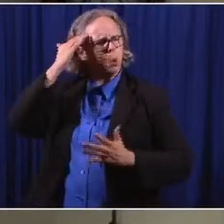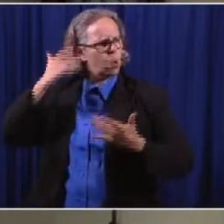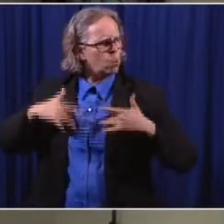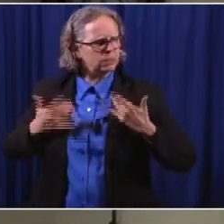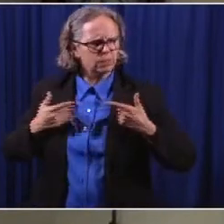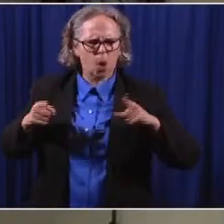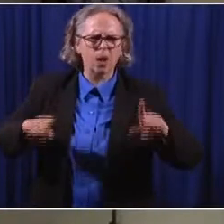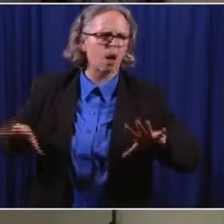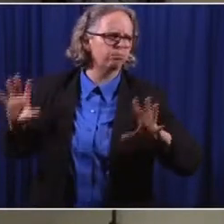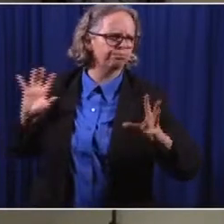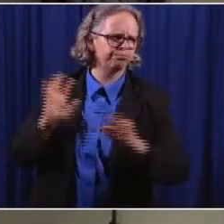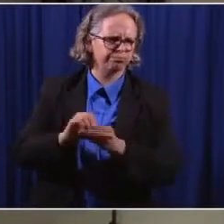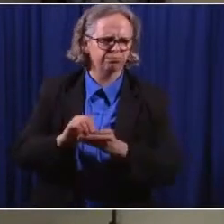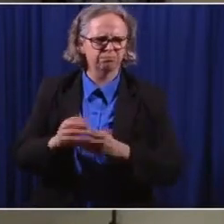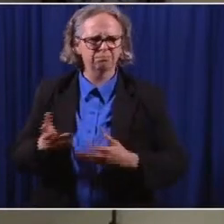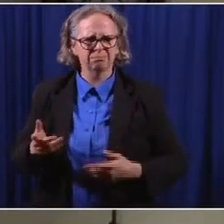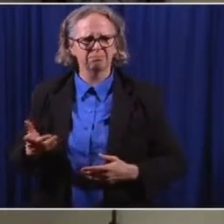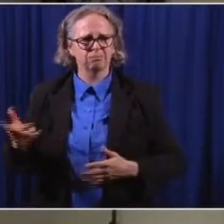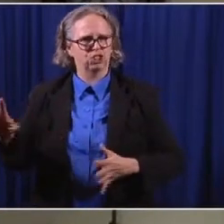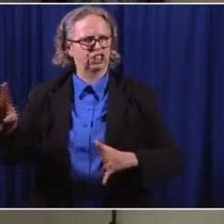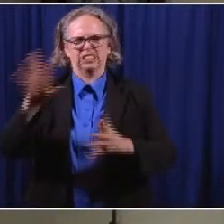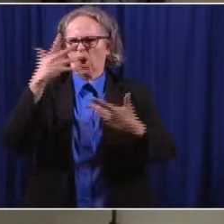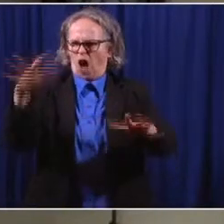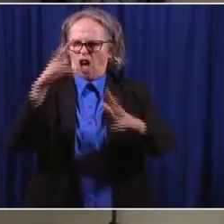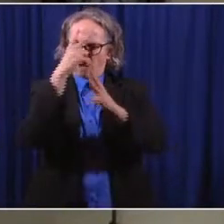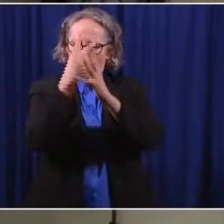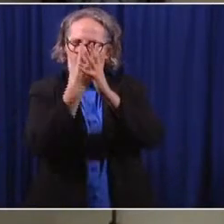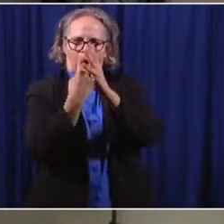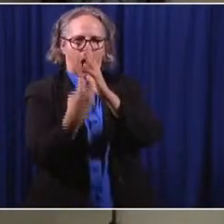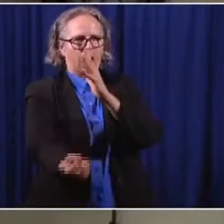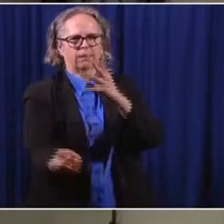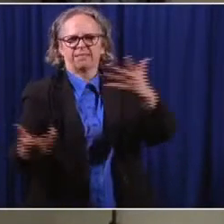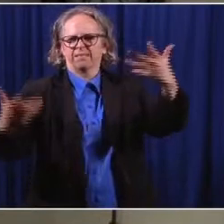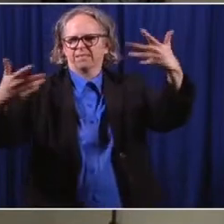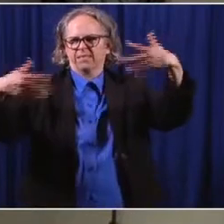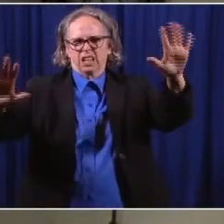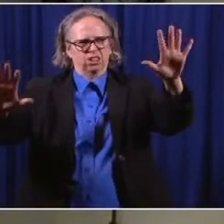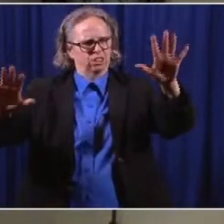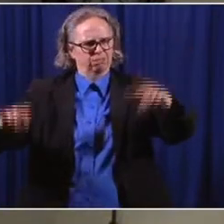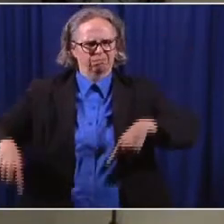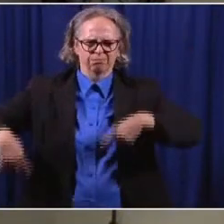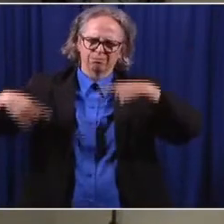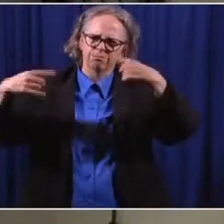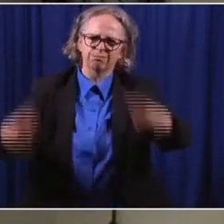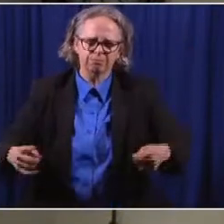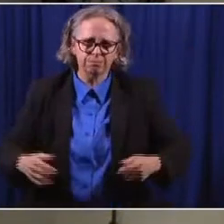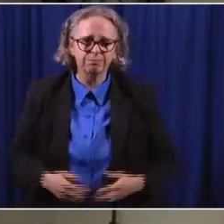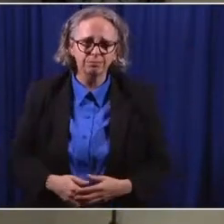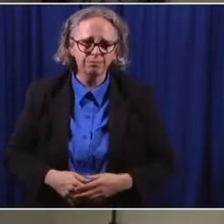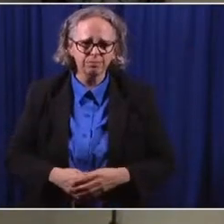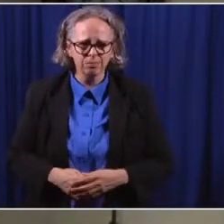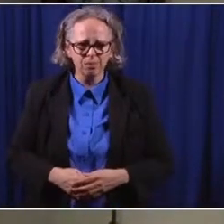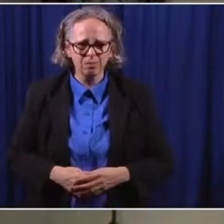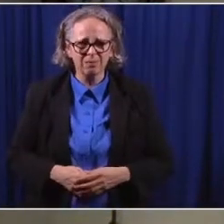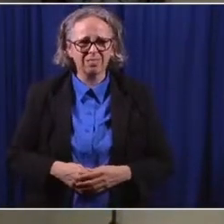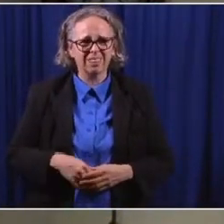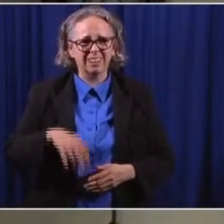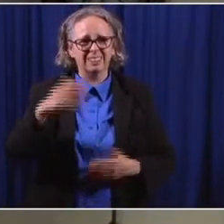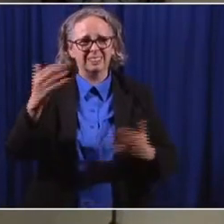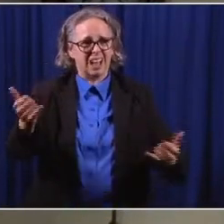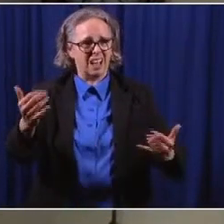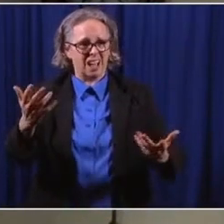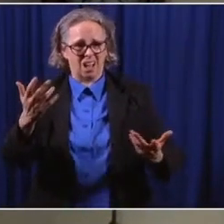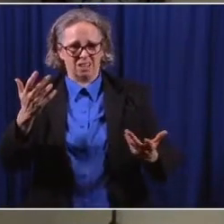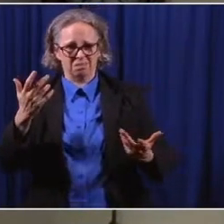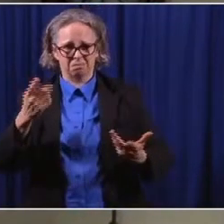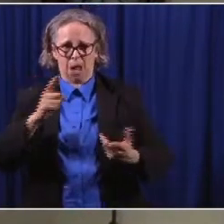she's been immersed in this battle, just like we have been immersed in this battle. As far as the confirmation, look, I will leave that